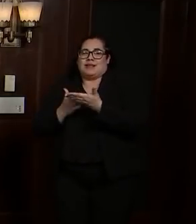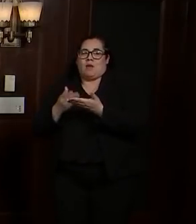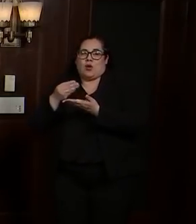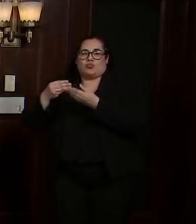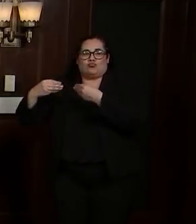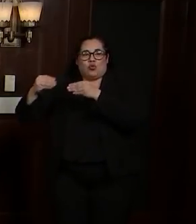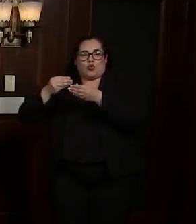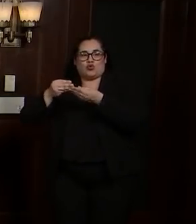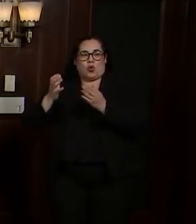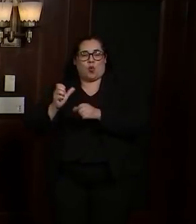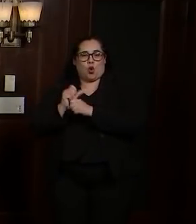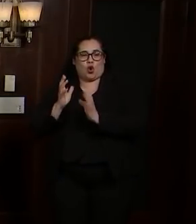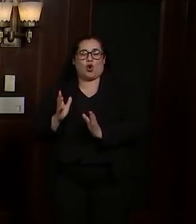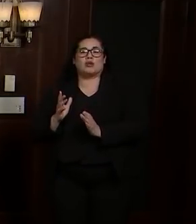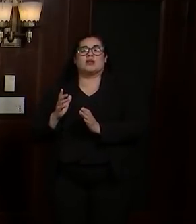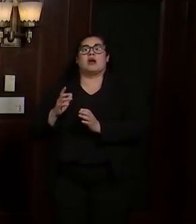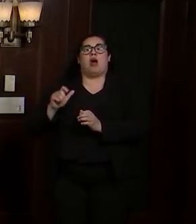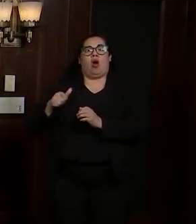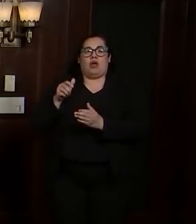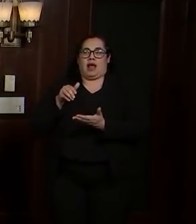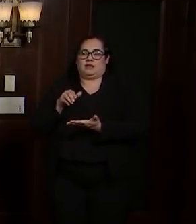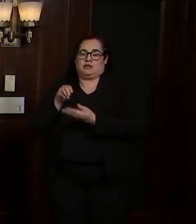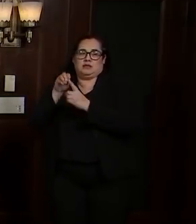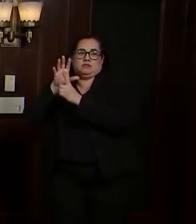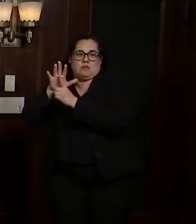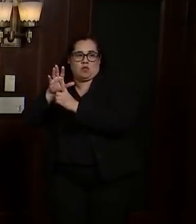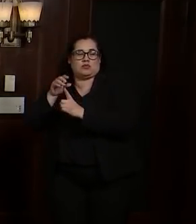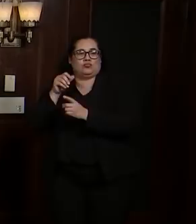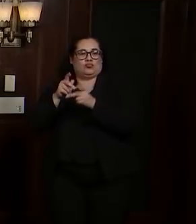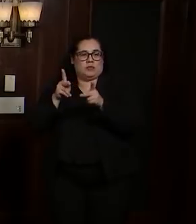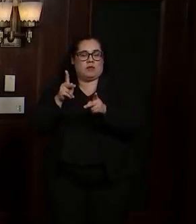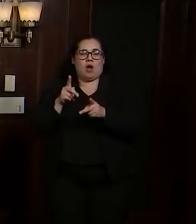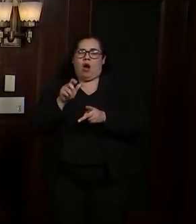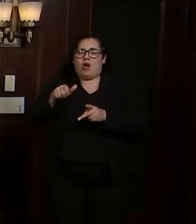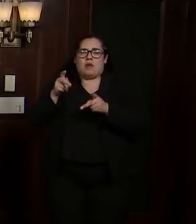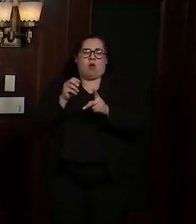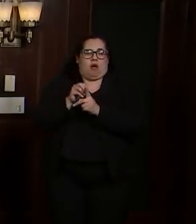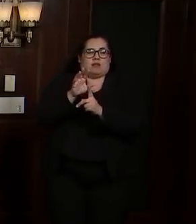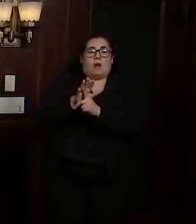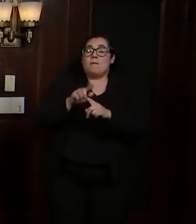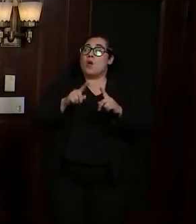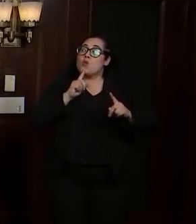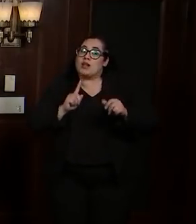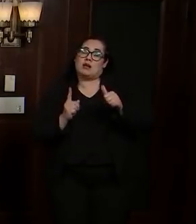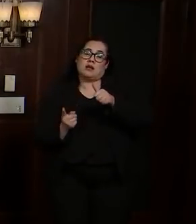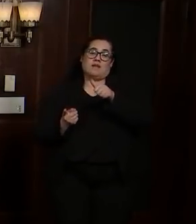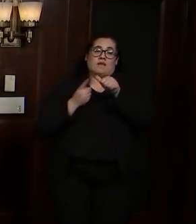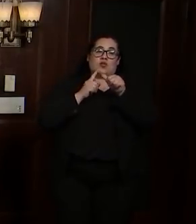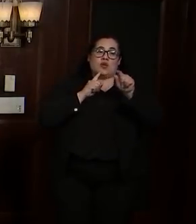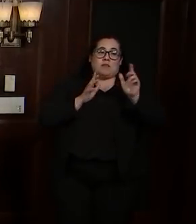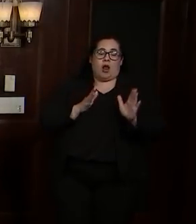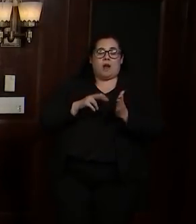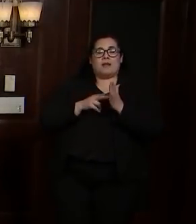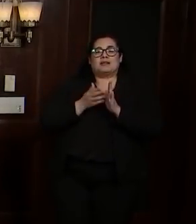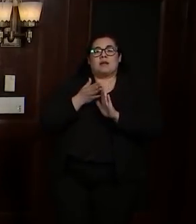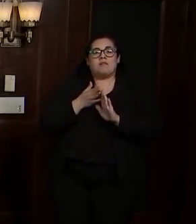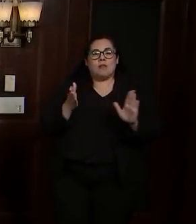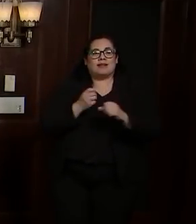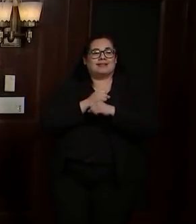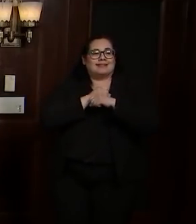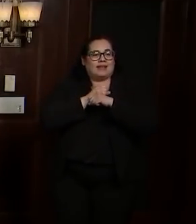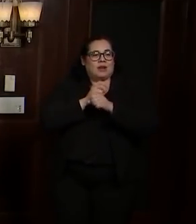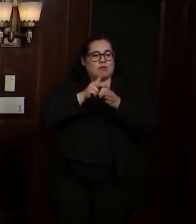that were on the front line and others that may be really right in the firing line. But no, first responders are really public